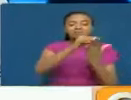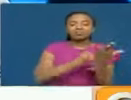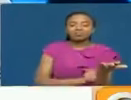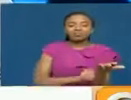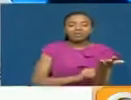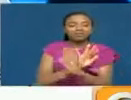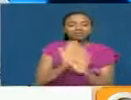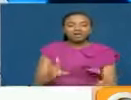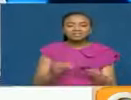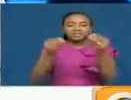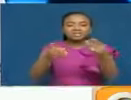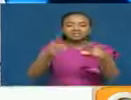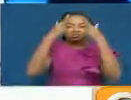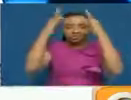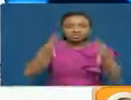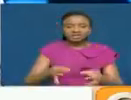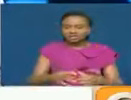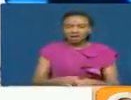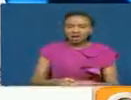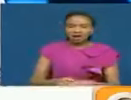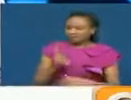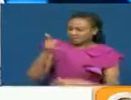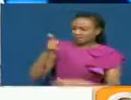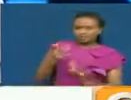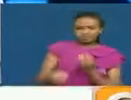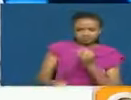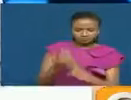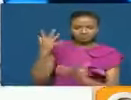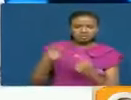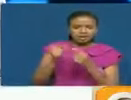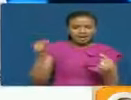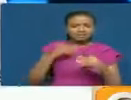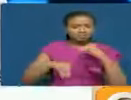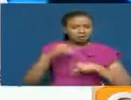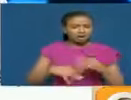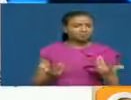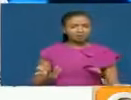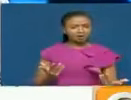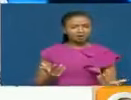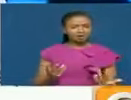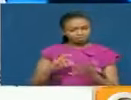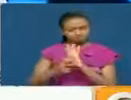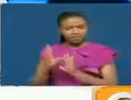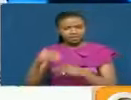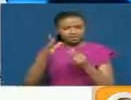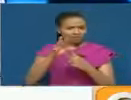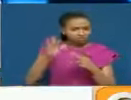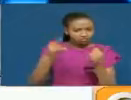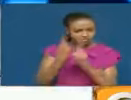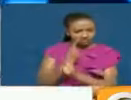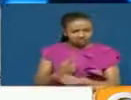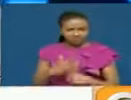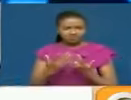Constitution? The act that creates the anti-graft body gives it specific functions, such as investigating and